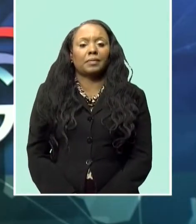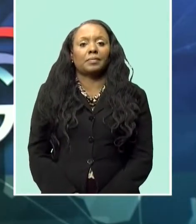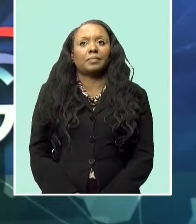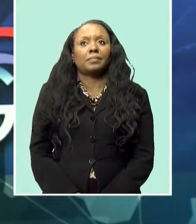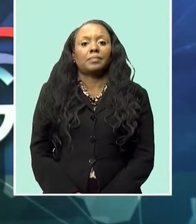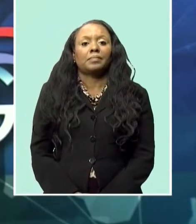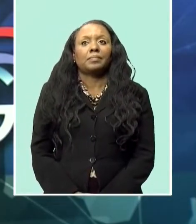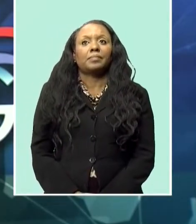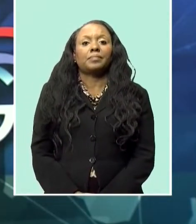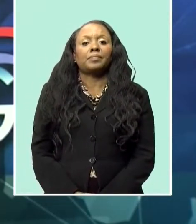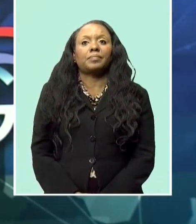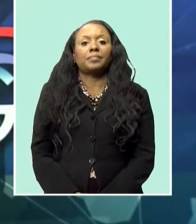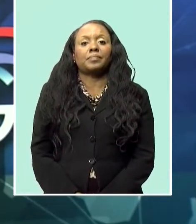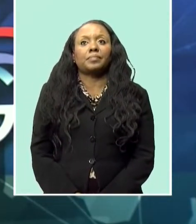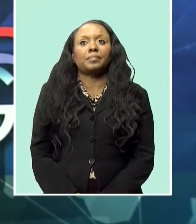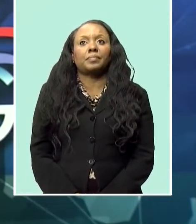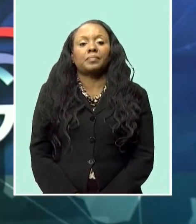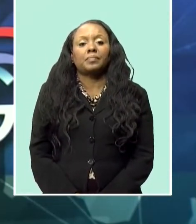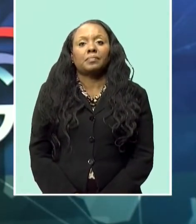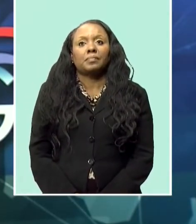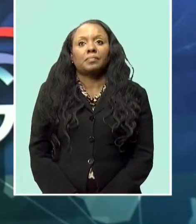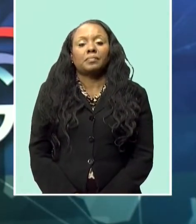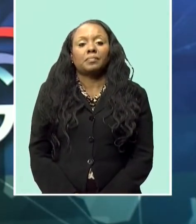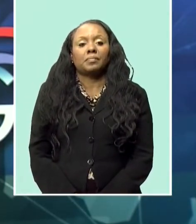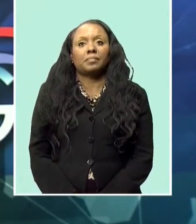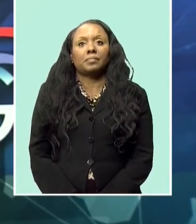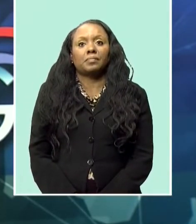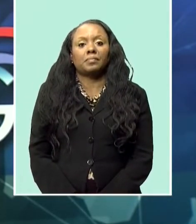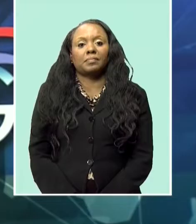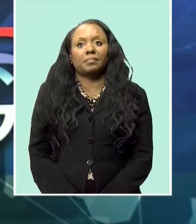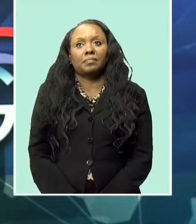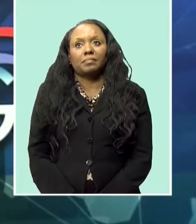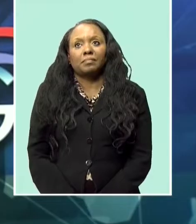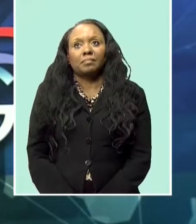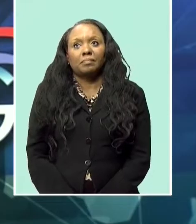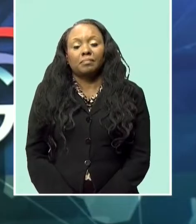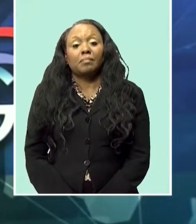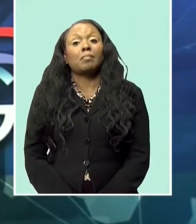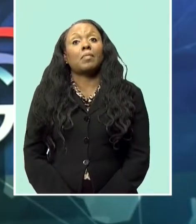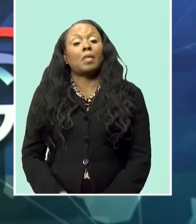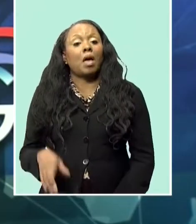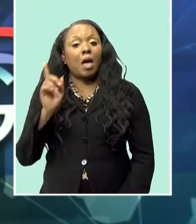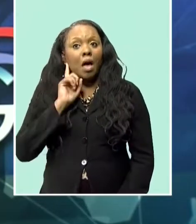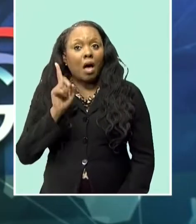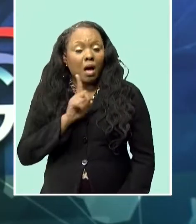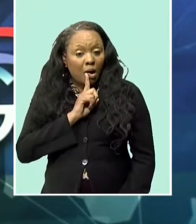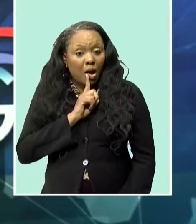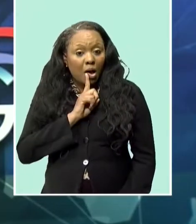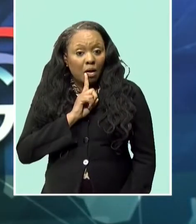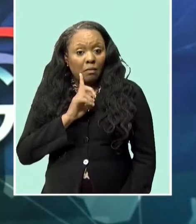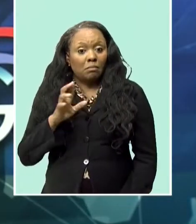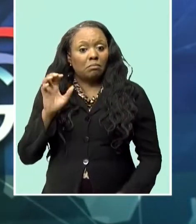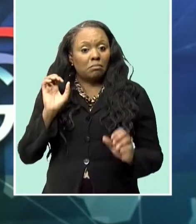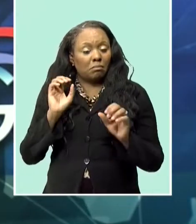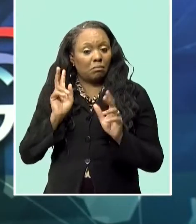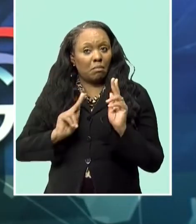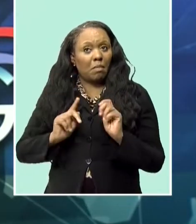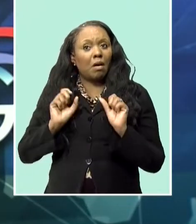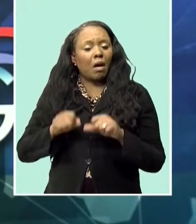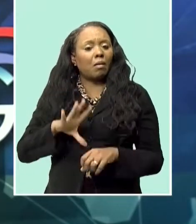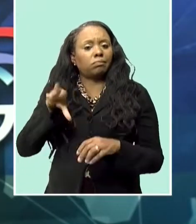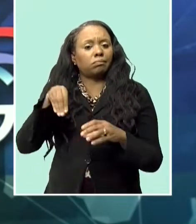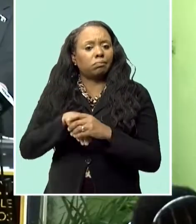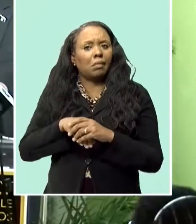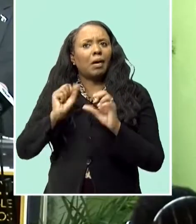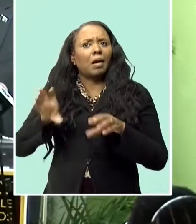Deaf employees can become invaluable members of the worker force and can contribute to